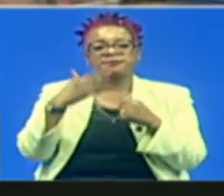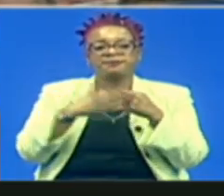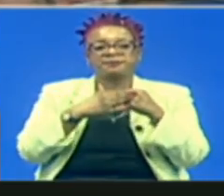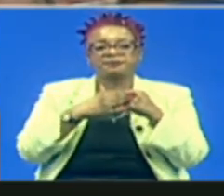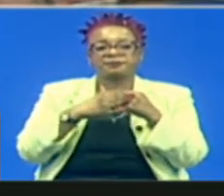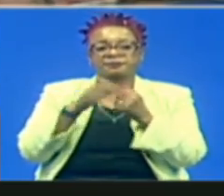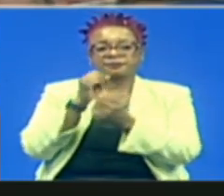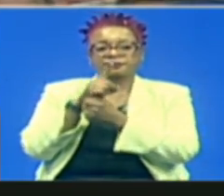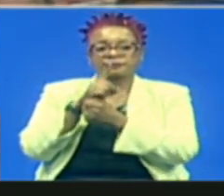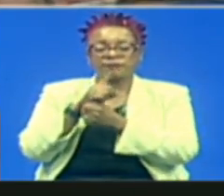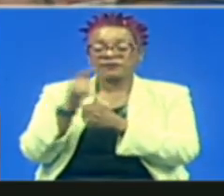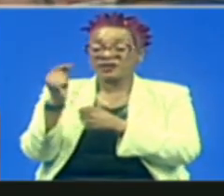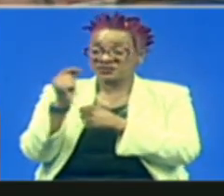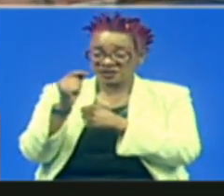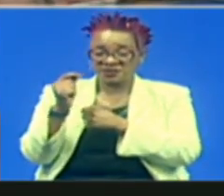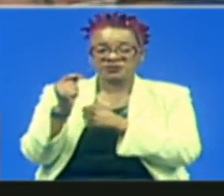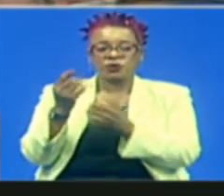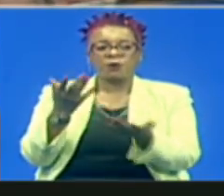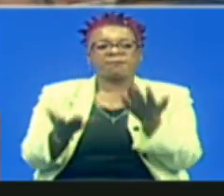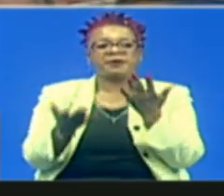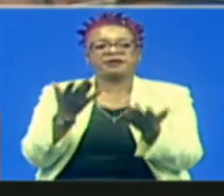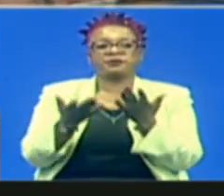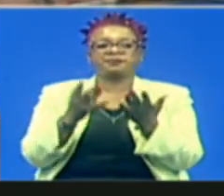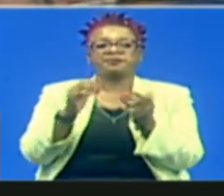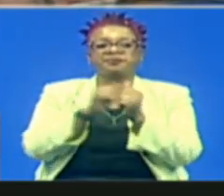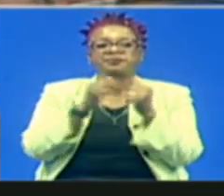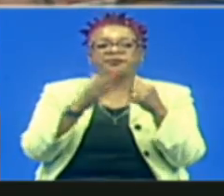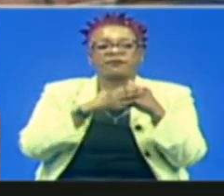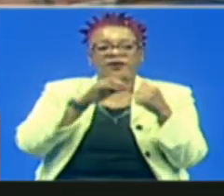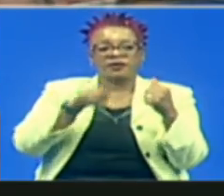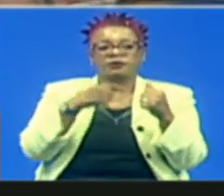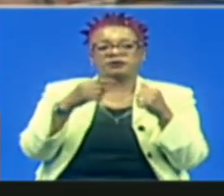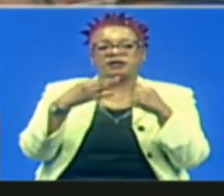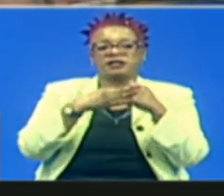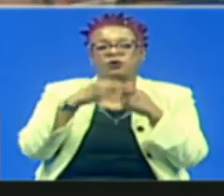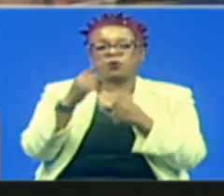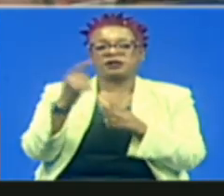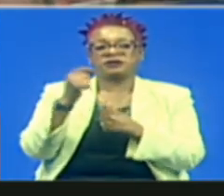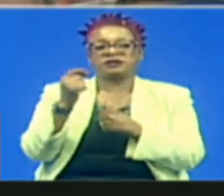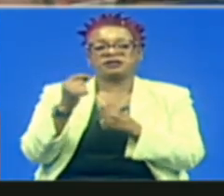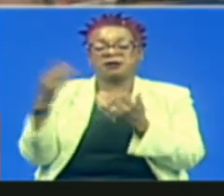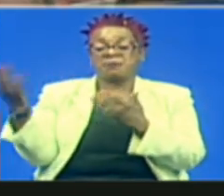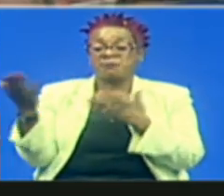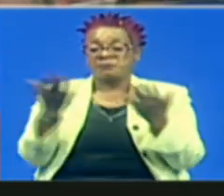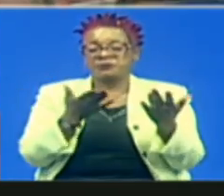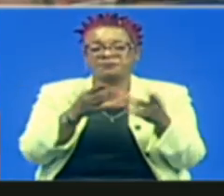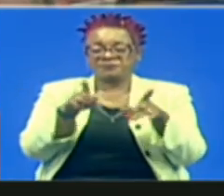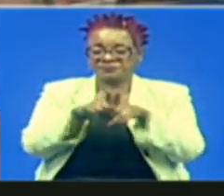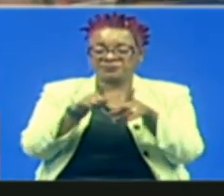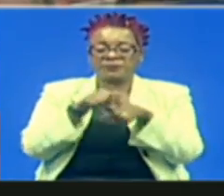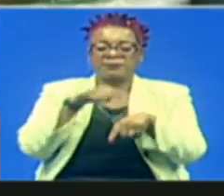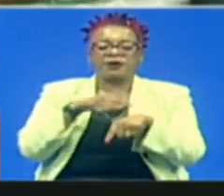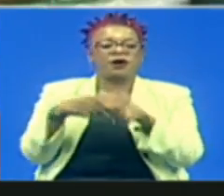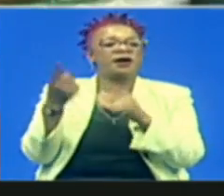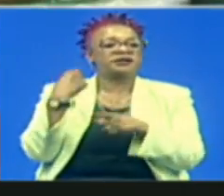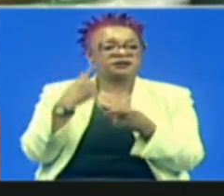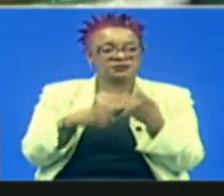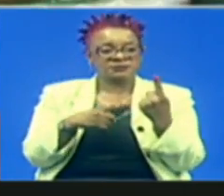21,911 tons compared to 19,081 tons imported in the same period last